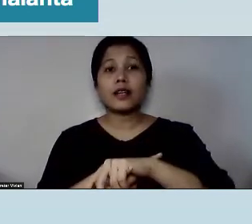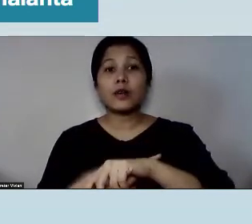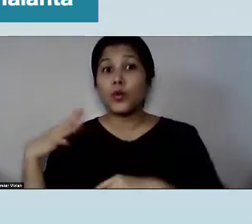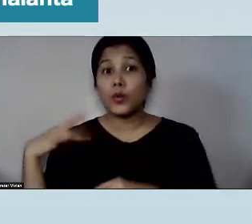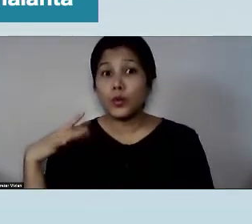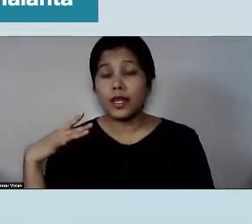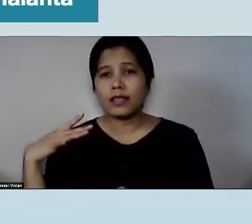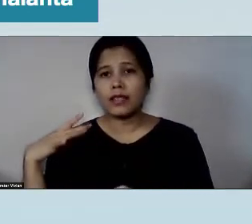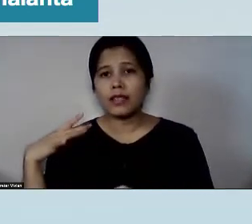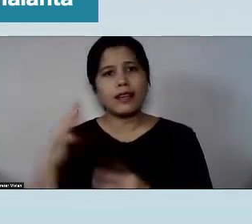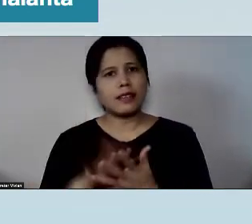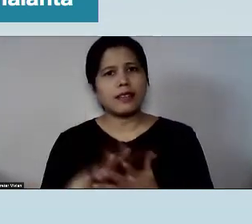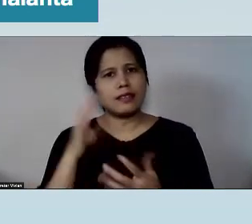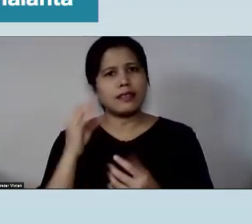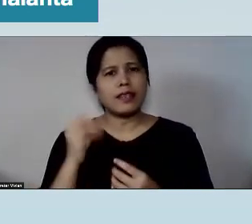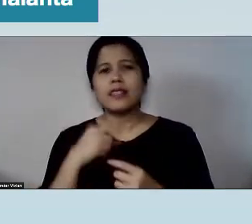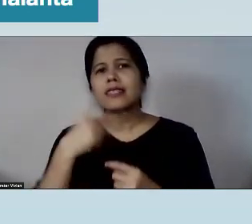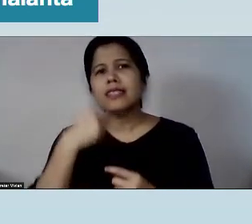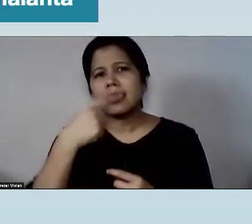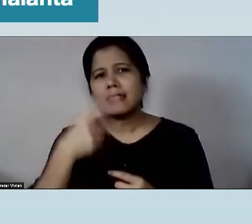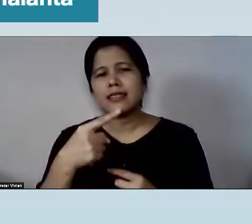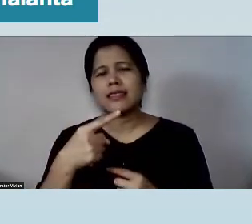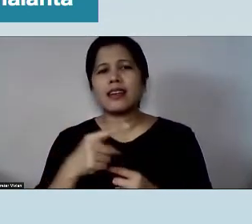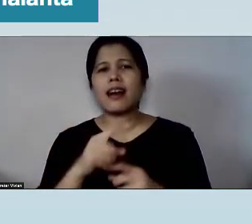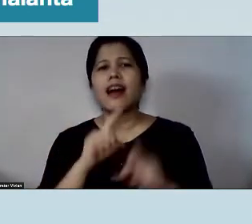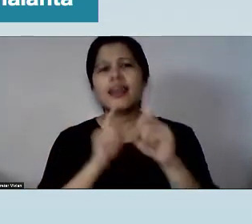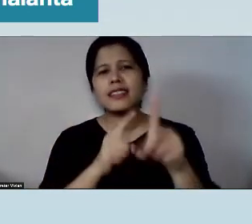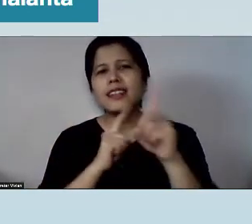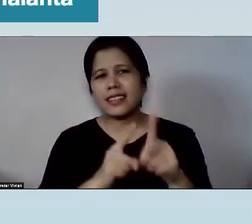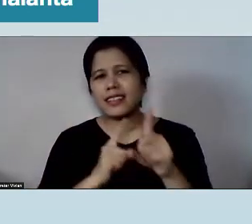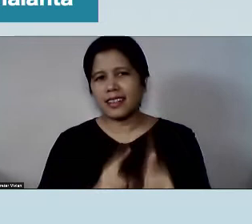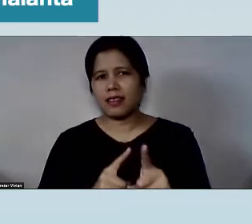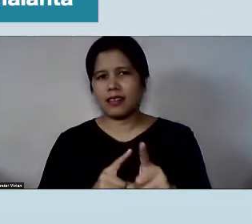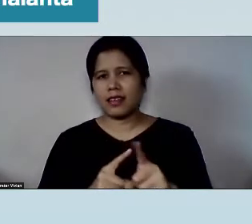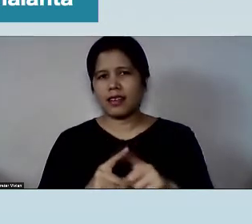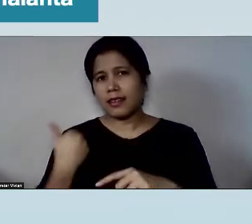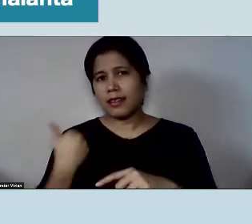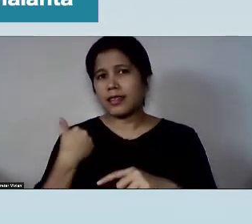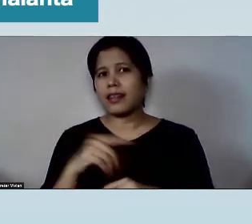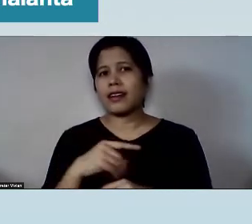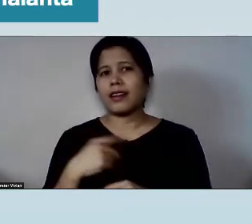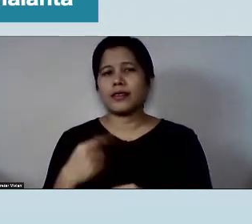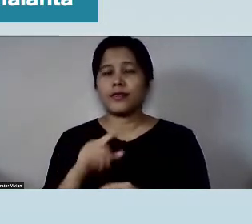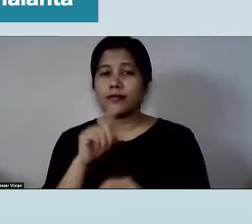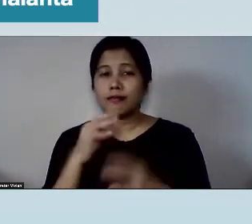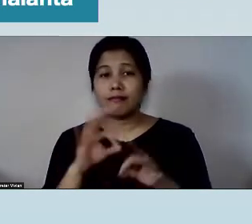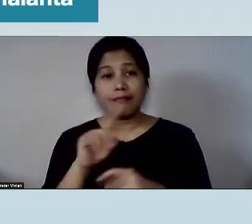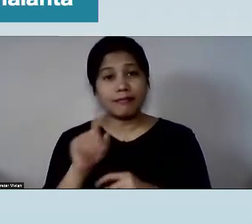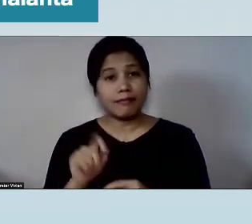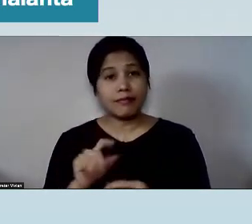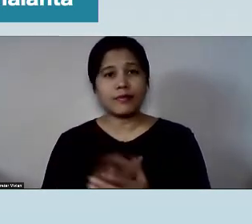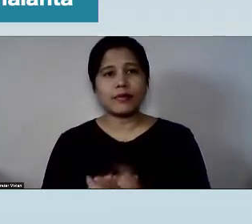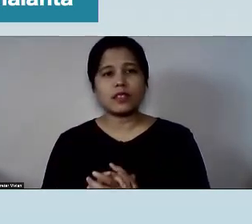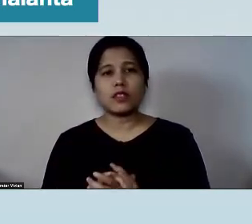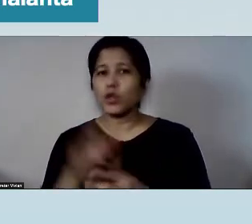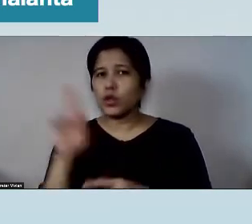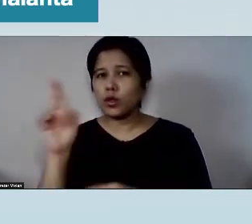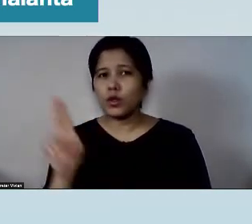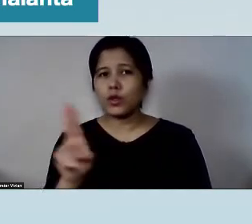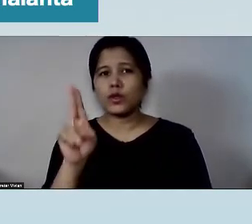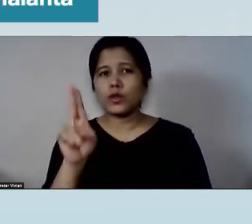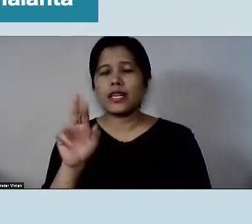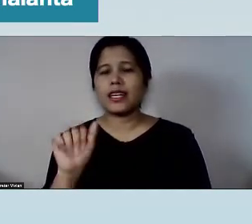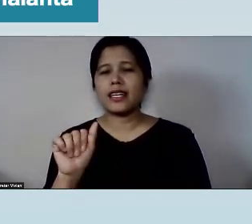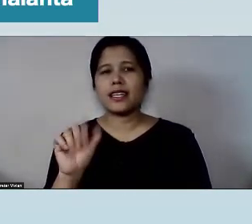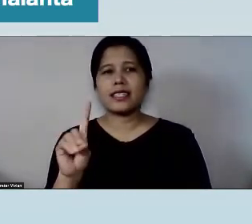blurting out answers before even someone finishes asking them a question. So usually, ADHD is